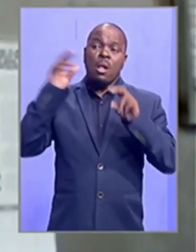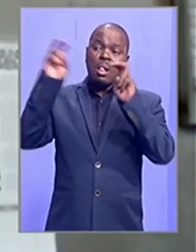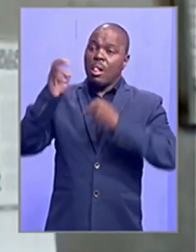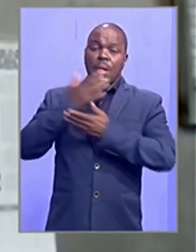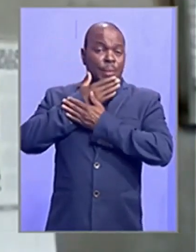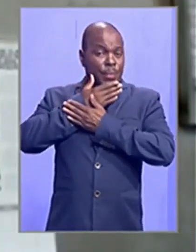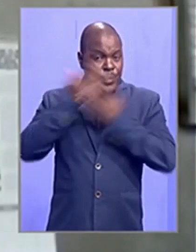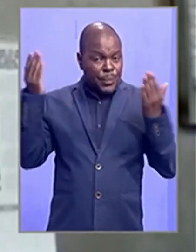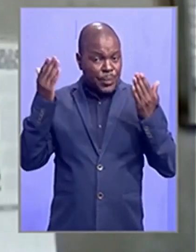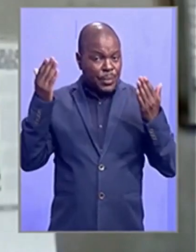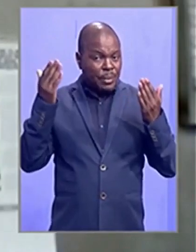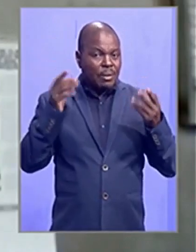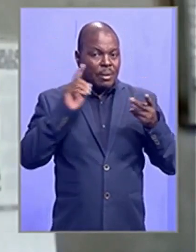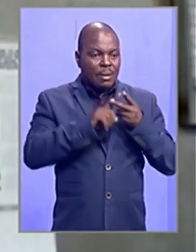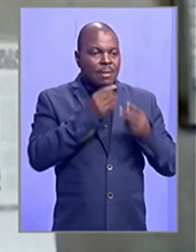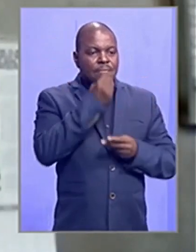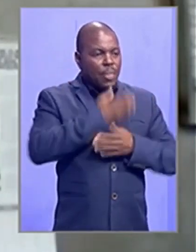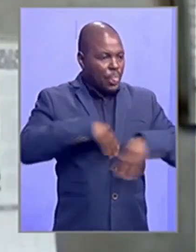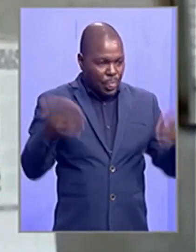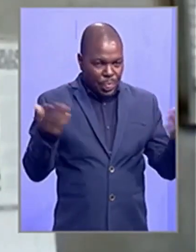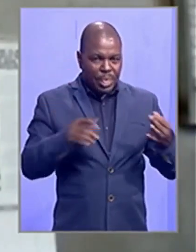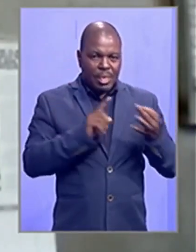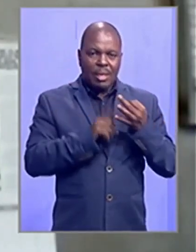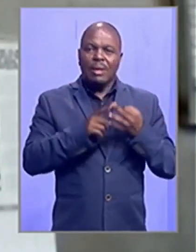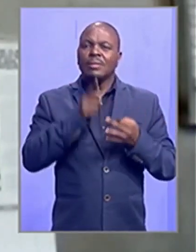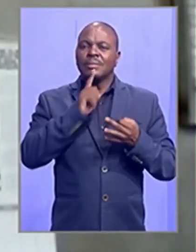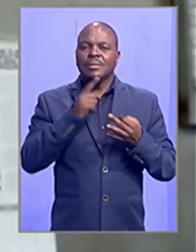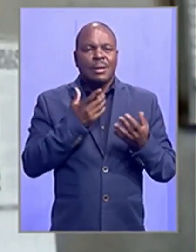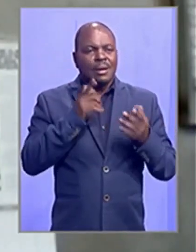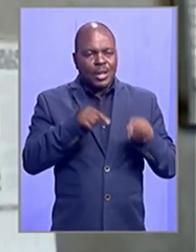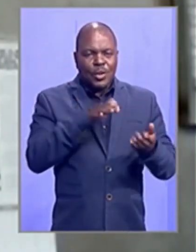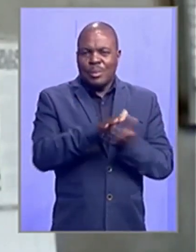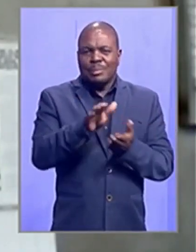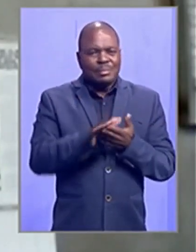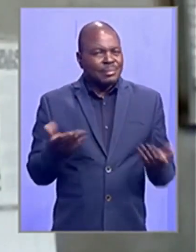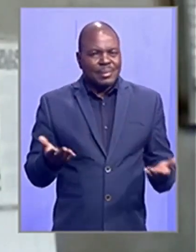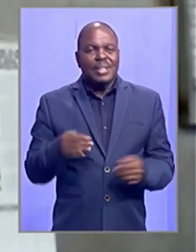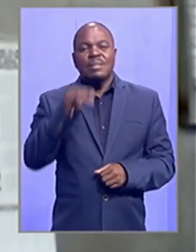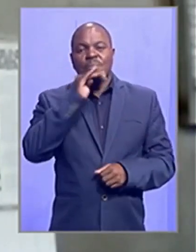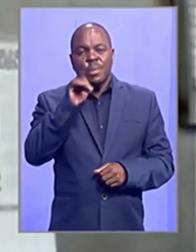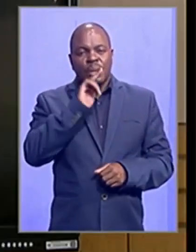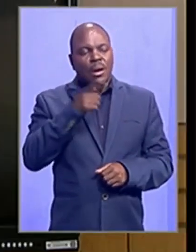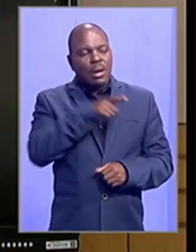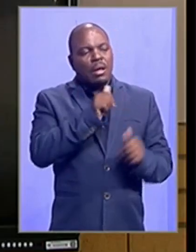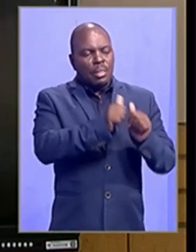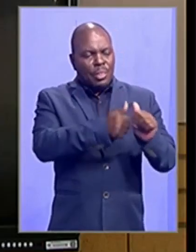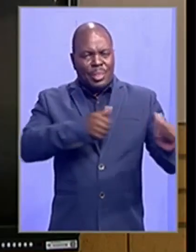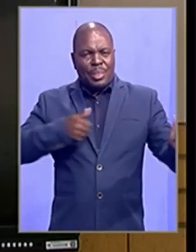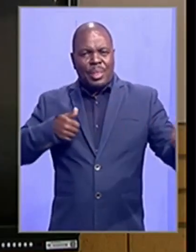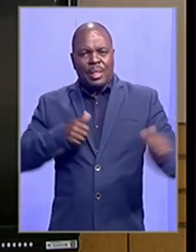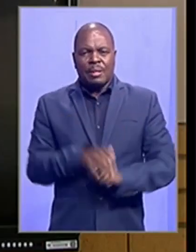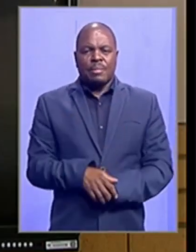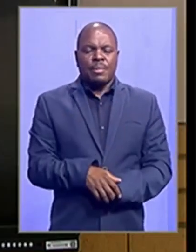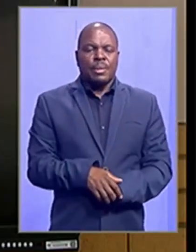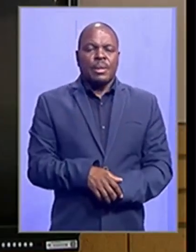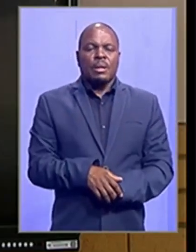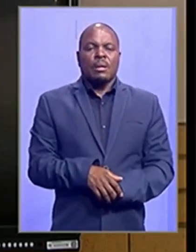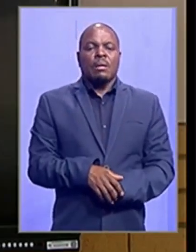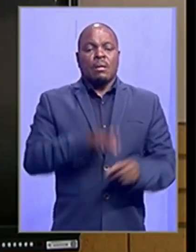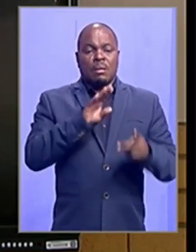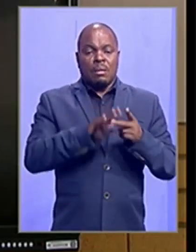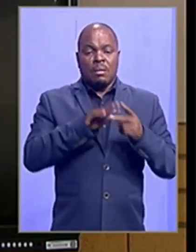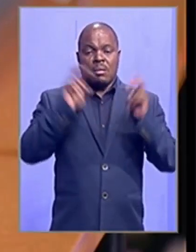energy, and they don't have access to meals, and teachers can't do any printing, it just really means that they get left behind. Ge go sena kholofelo ya gore